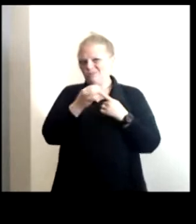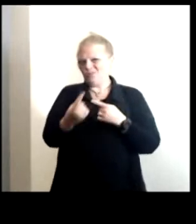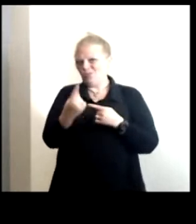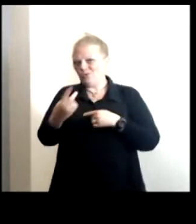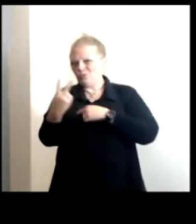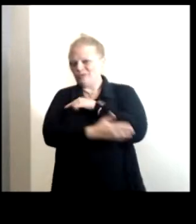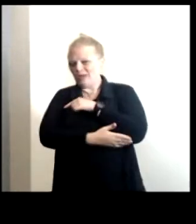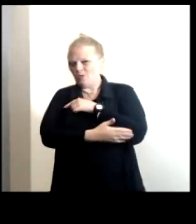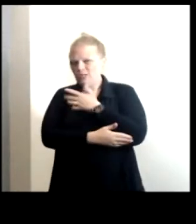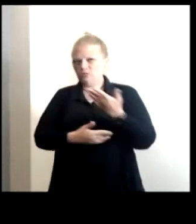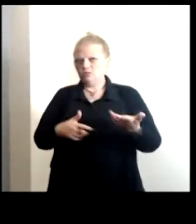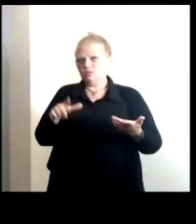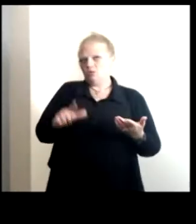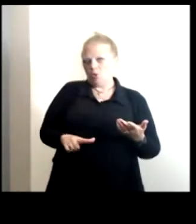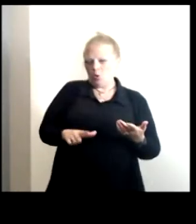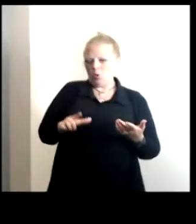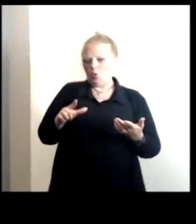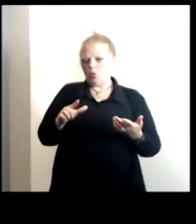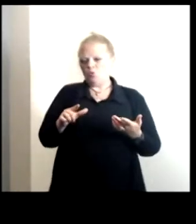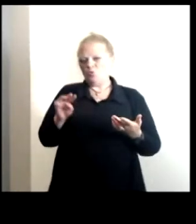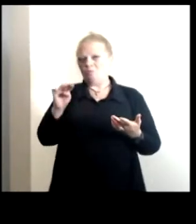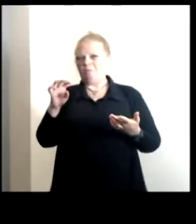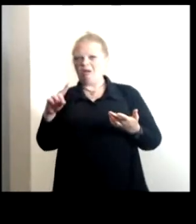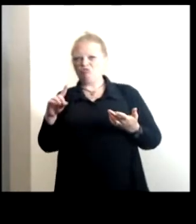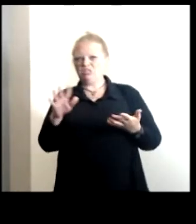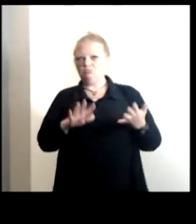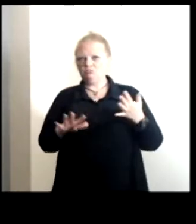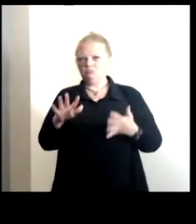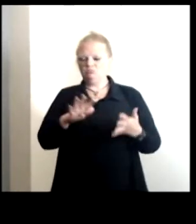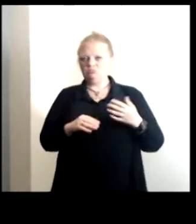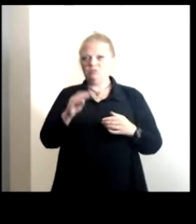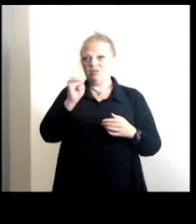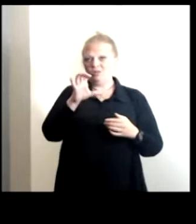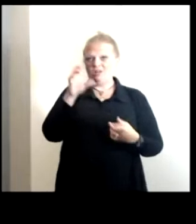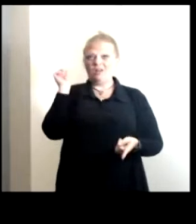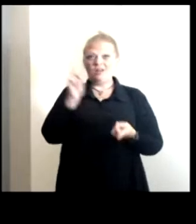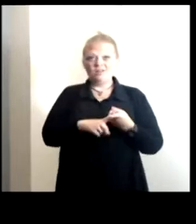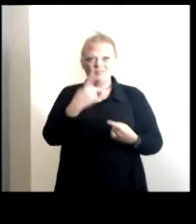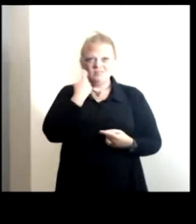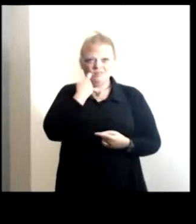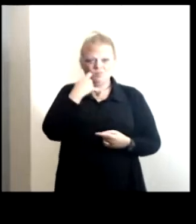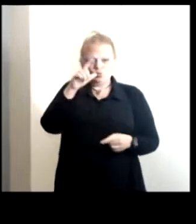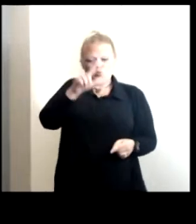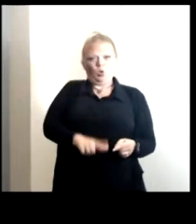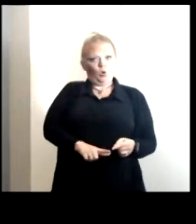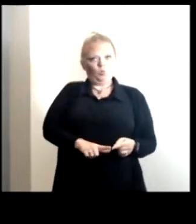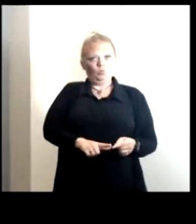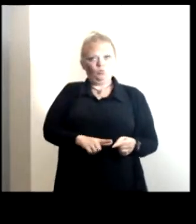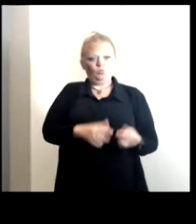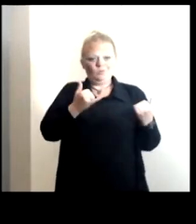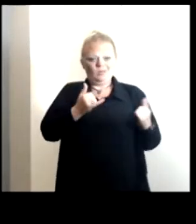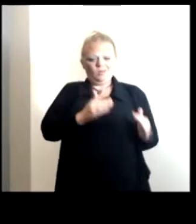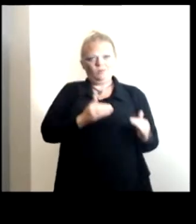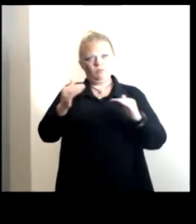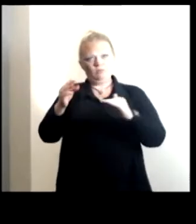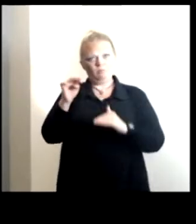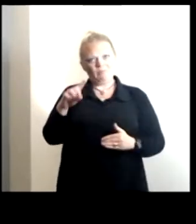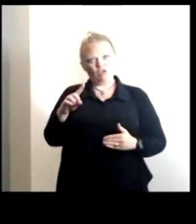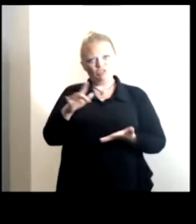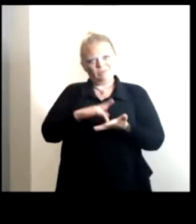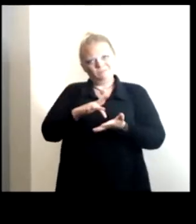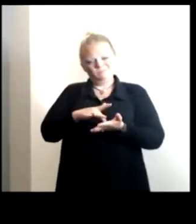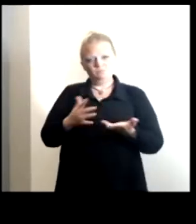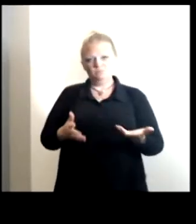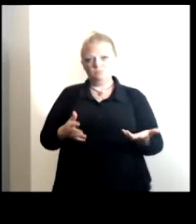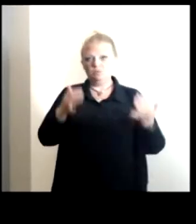counties, is in the low or moderate. And Erie County, up until recently, was in the low category. We're now in the moderate. And